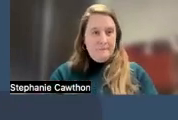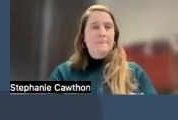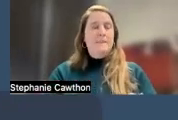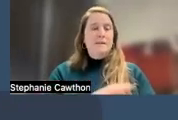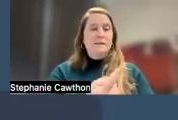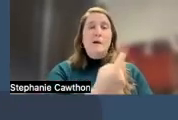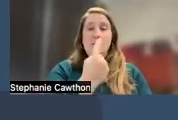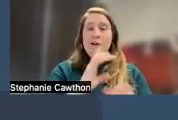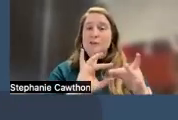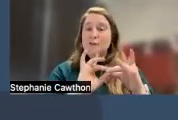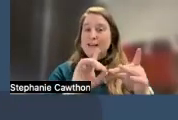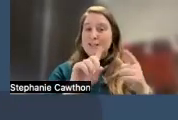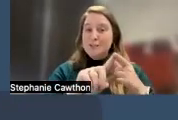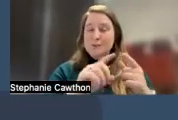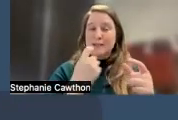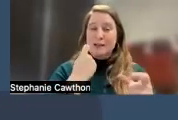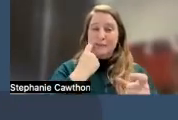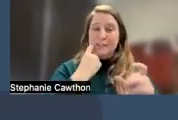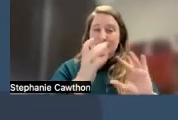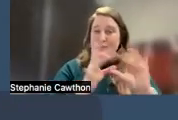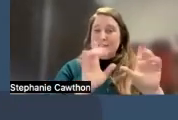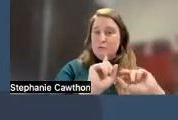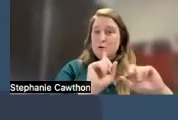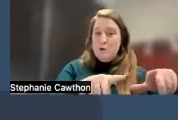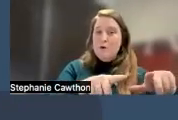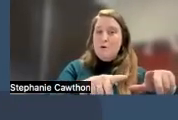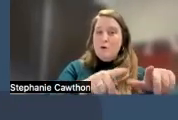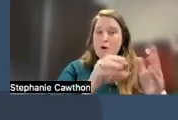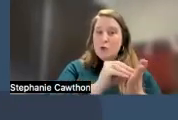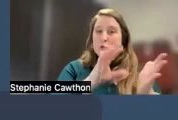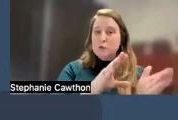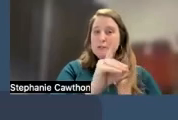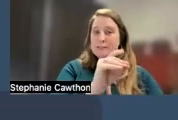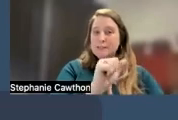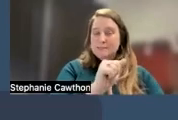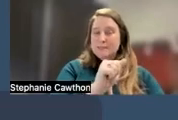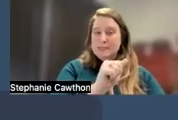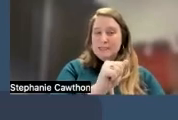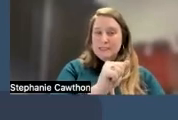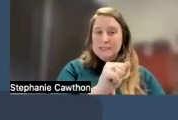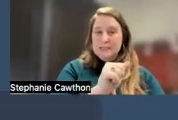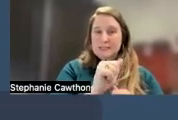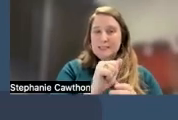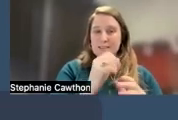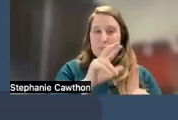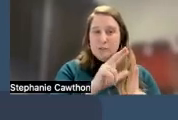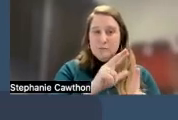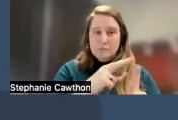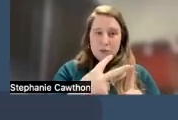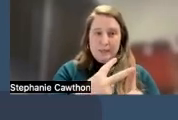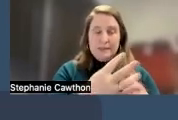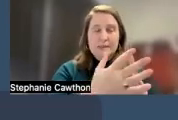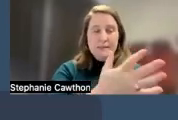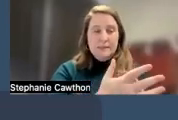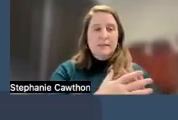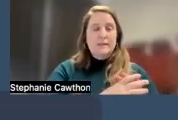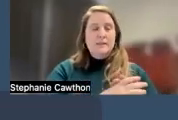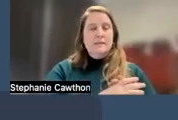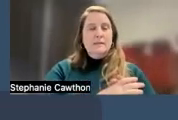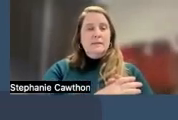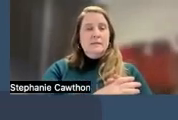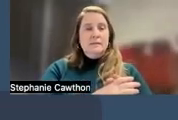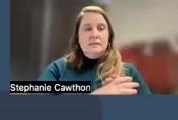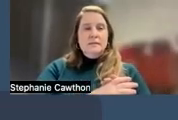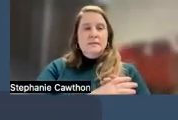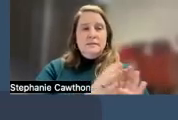team submitted to AERA. One is related to that report I just mentioned that was released about